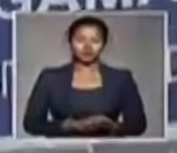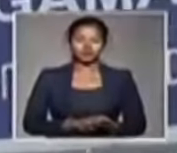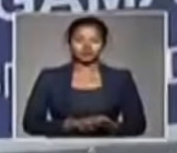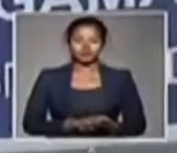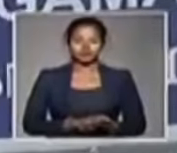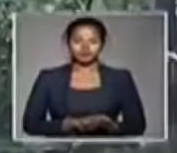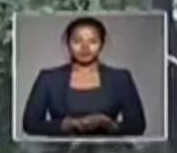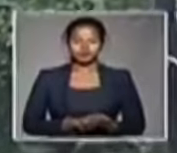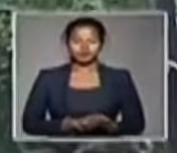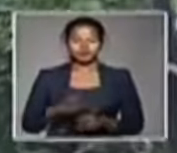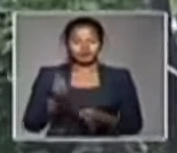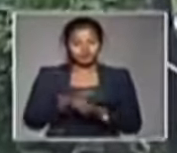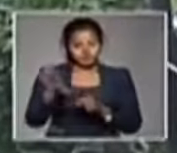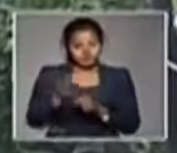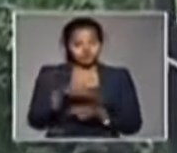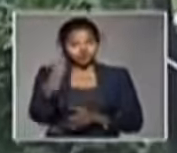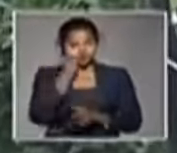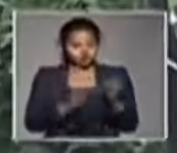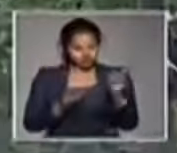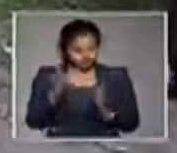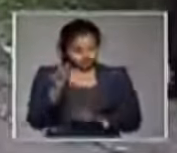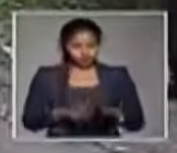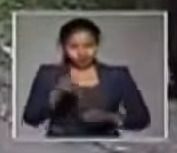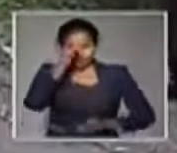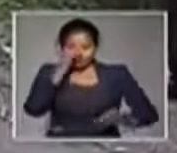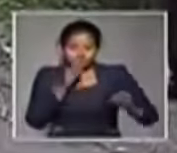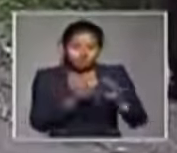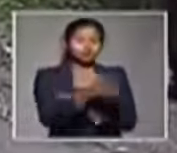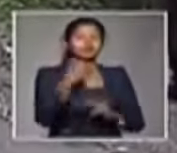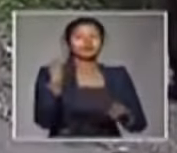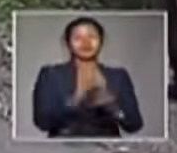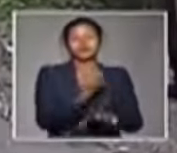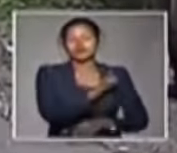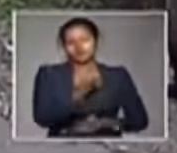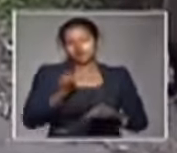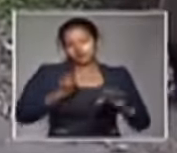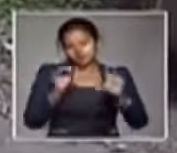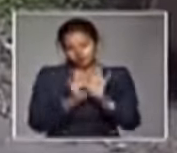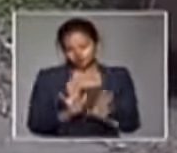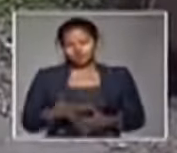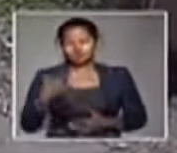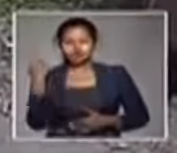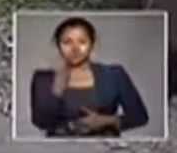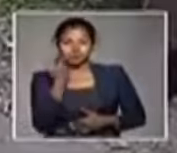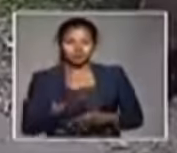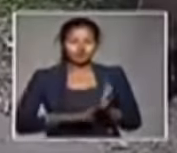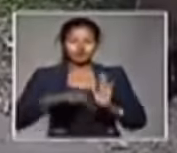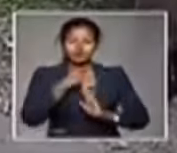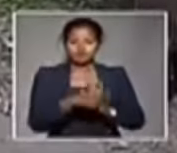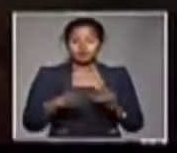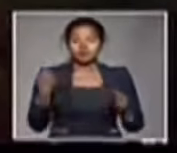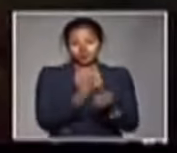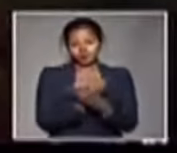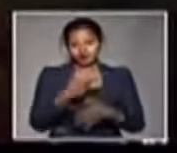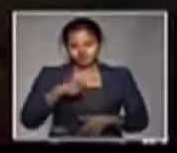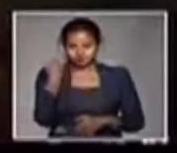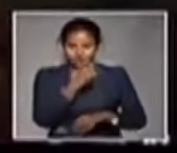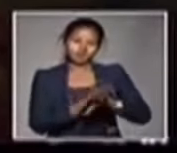The COVID-19 patient who escaped from the Koskama hospital was located by Sri Lanka police this